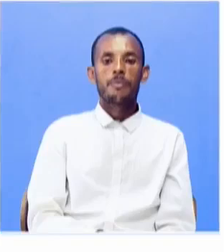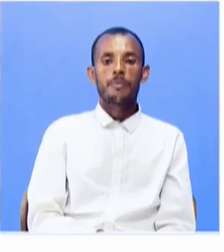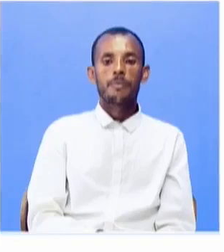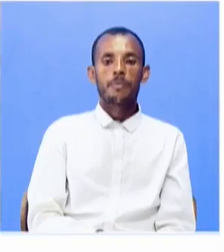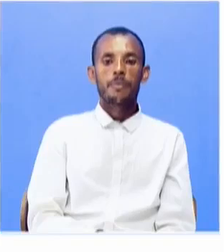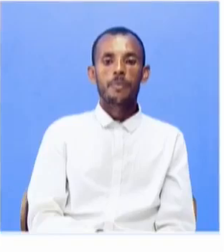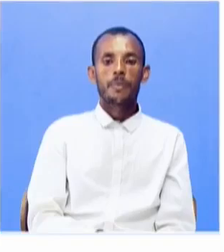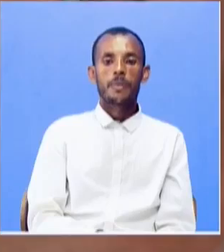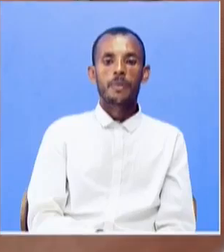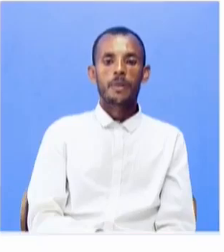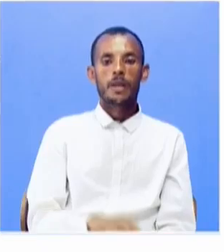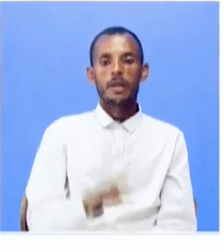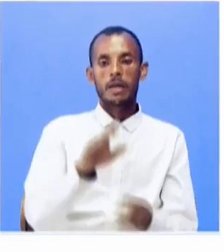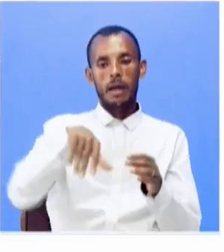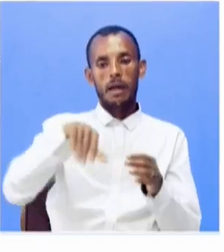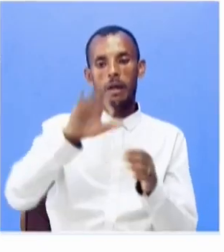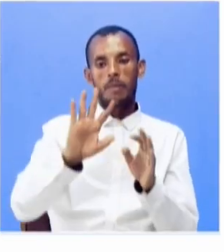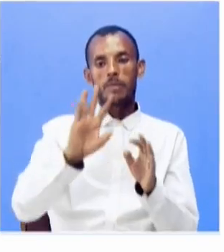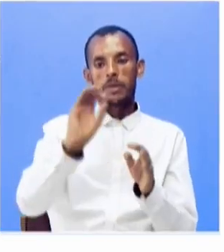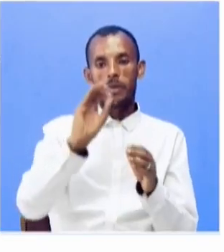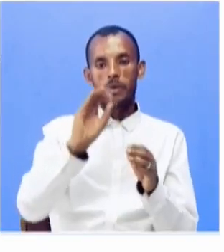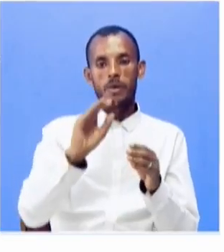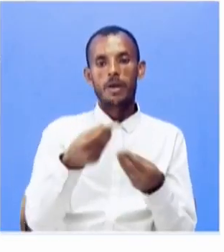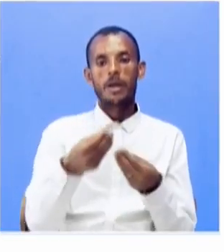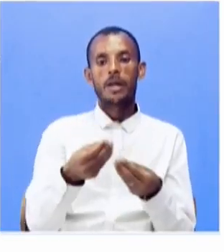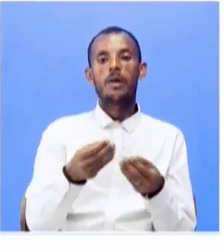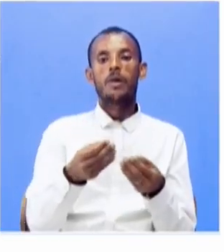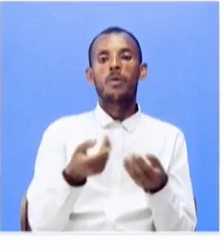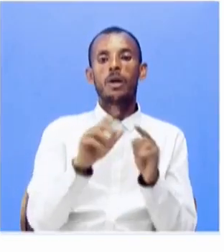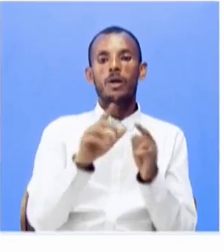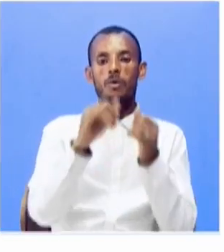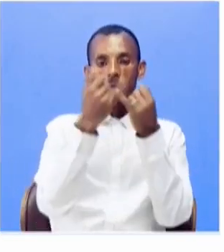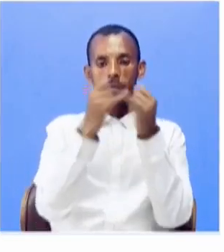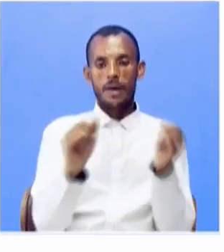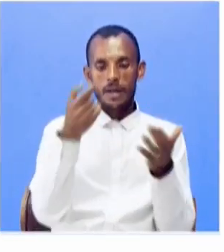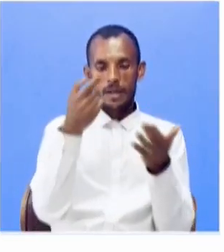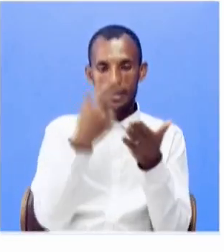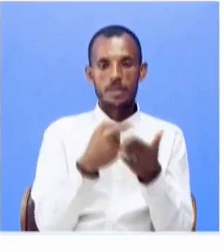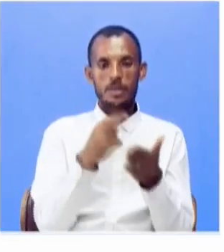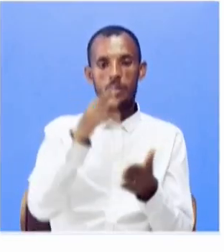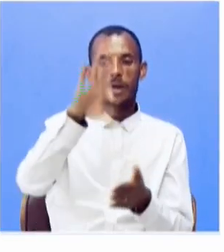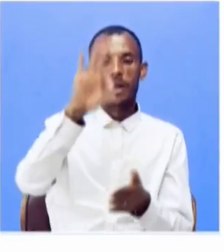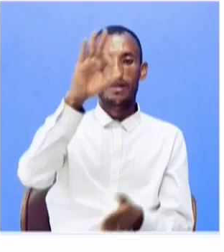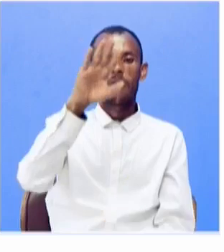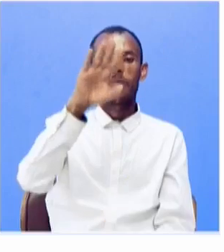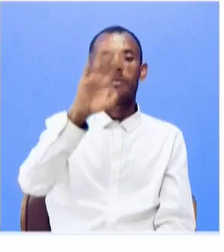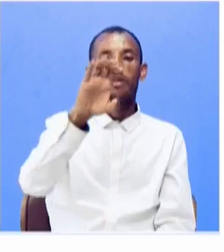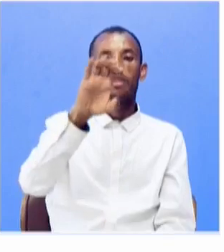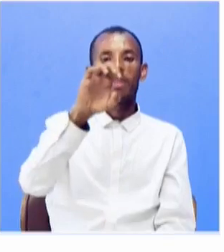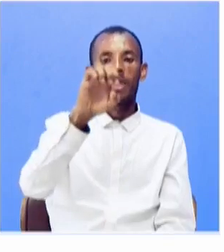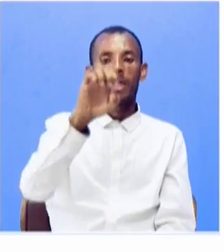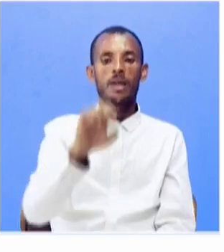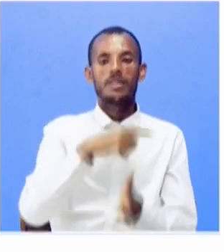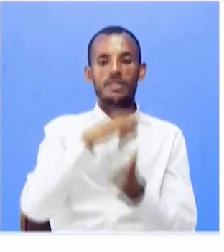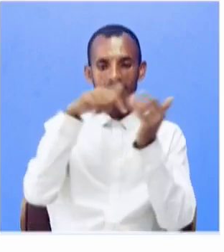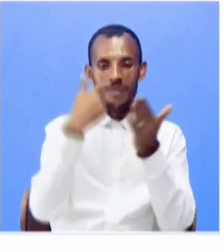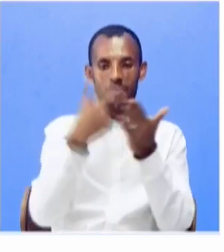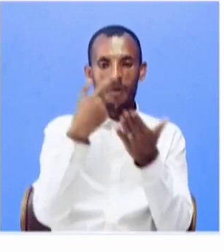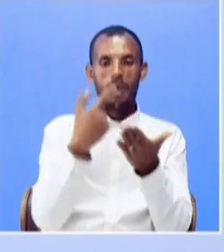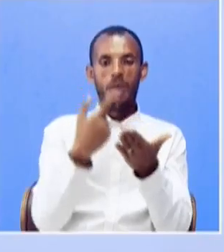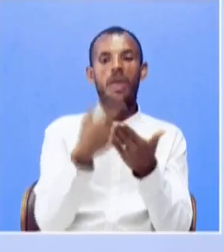No remainder, just put 0 here. So when you divide this, you get 40. Therefore,